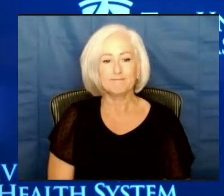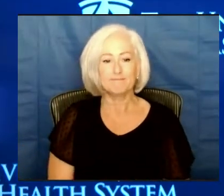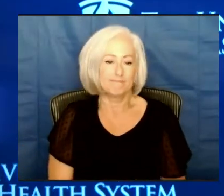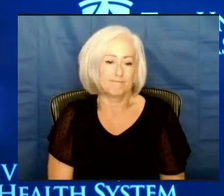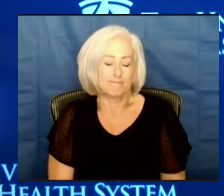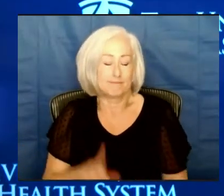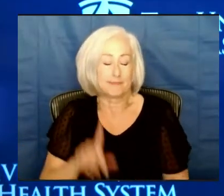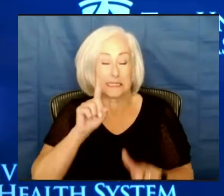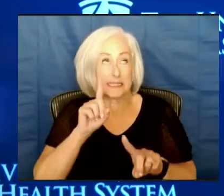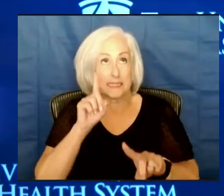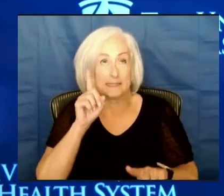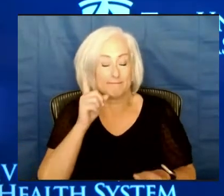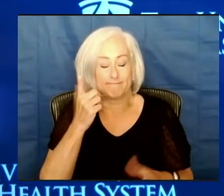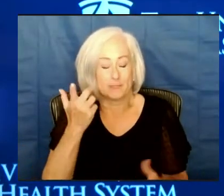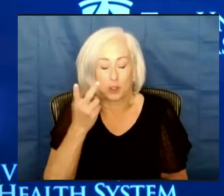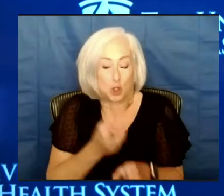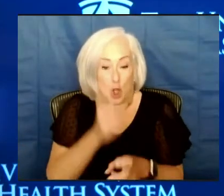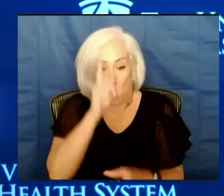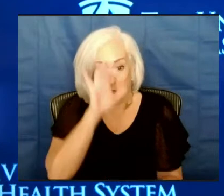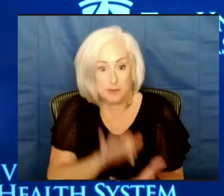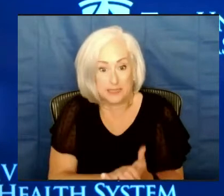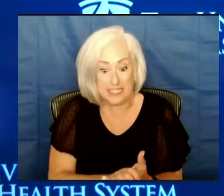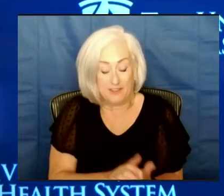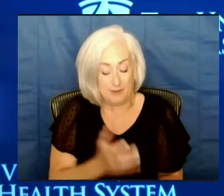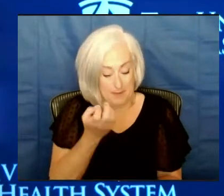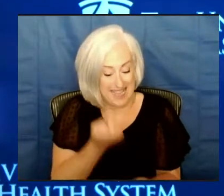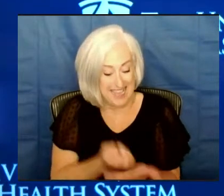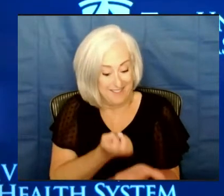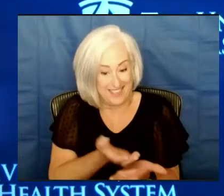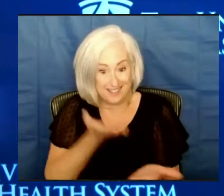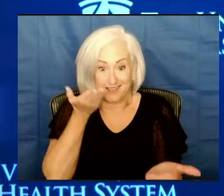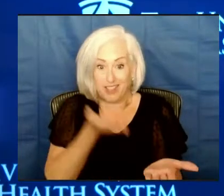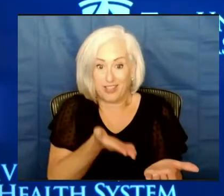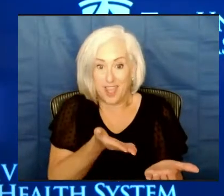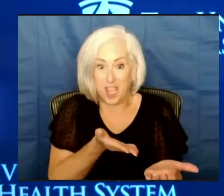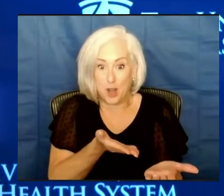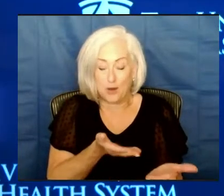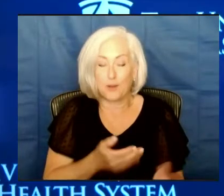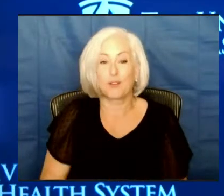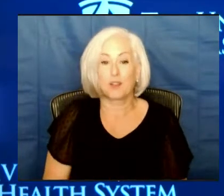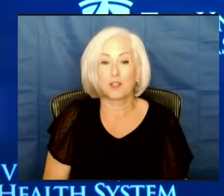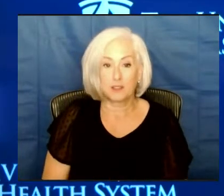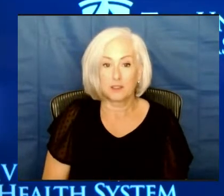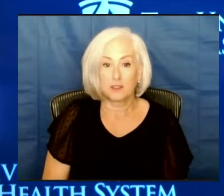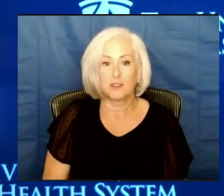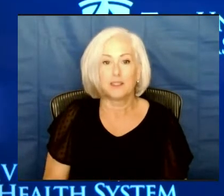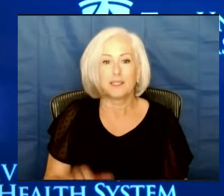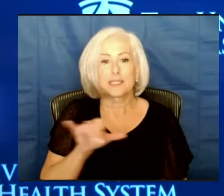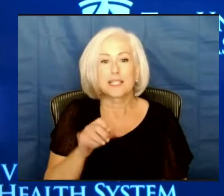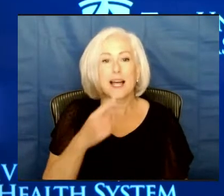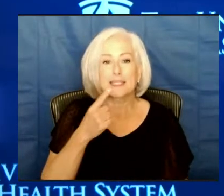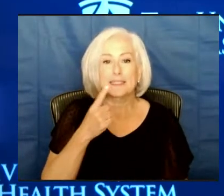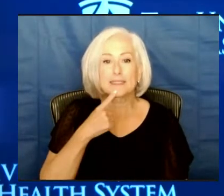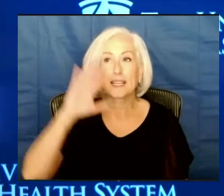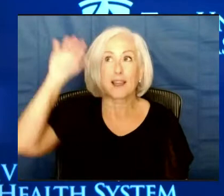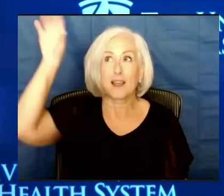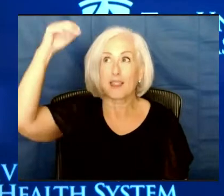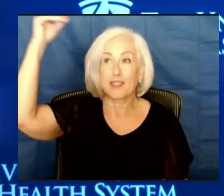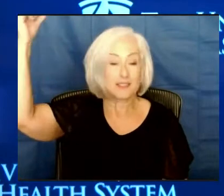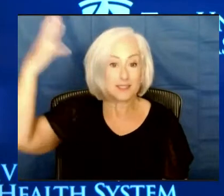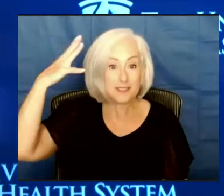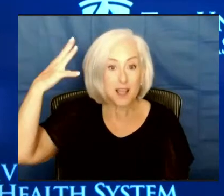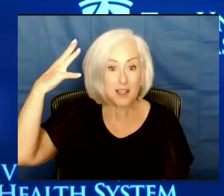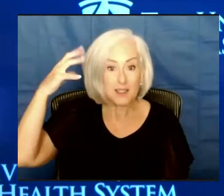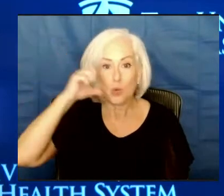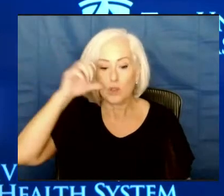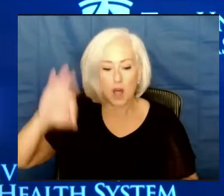me, because the evidence around it is so powerful. And it's like saying the sun's not going to come up in the east tomorrow. Yeah, sun's going to come up in the